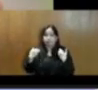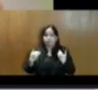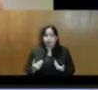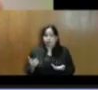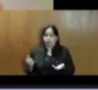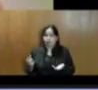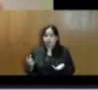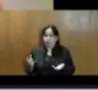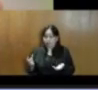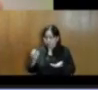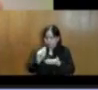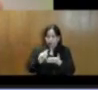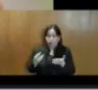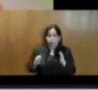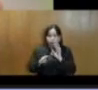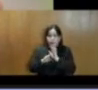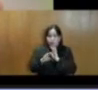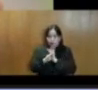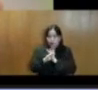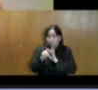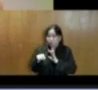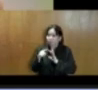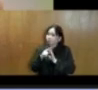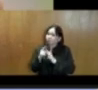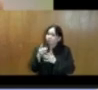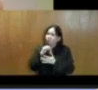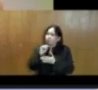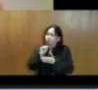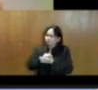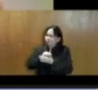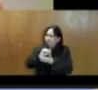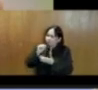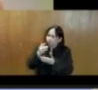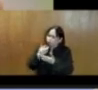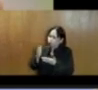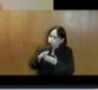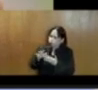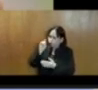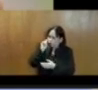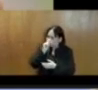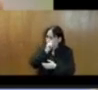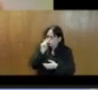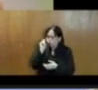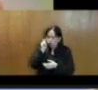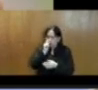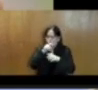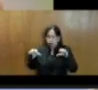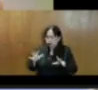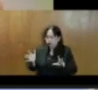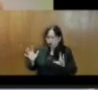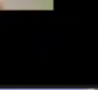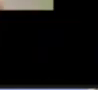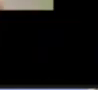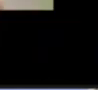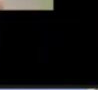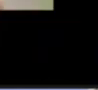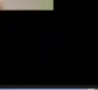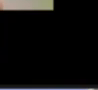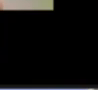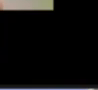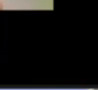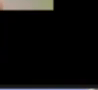and, you know, not really wasting any effort or duplication of efforts for, you know, the going